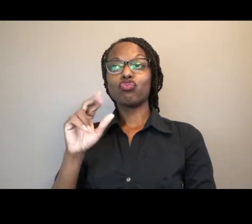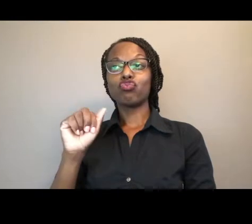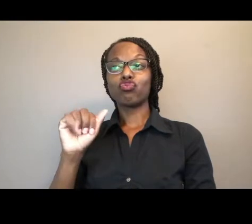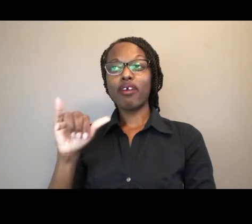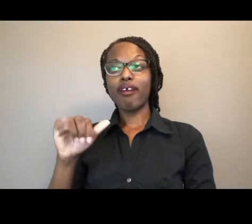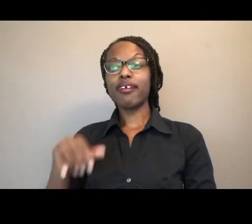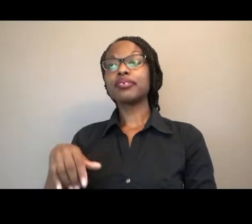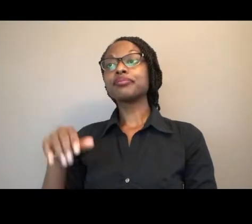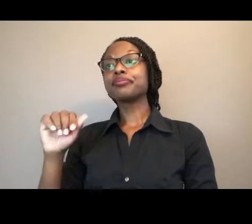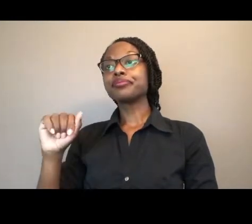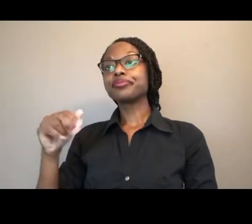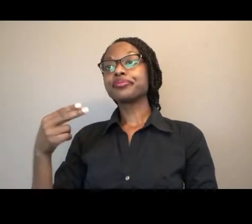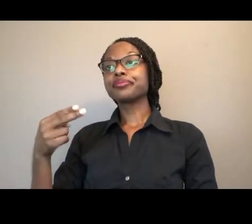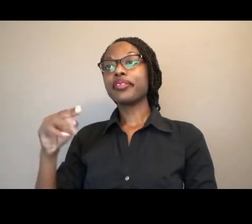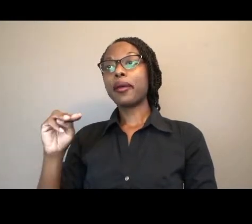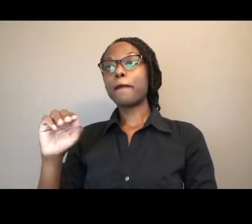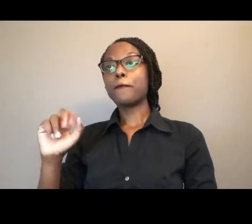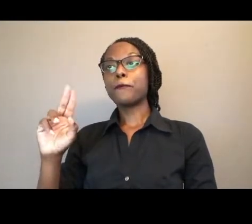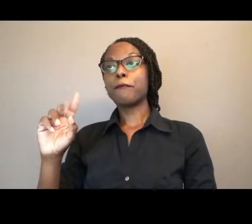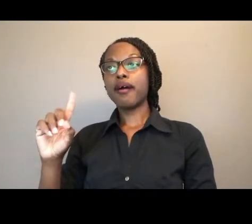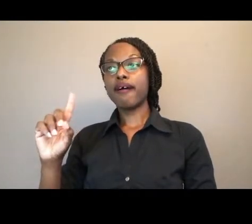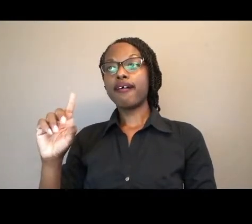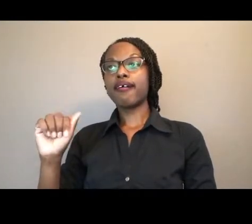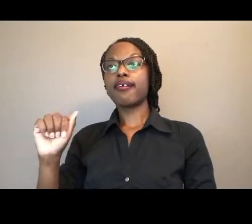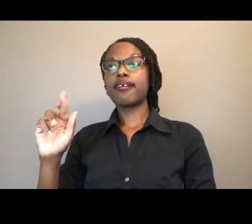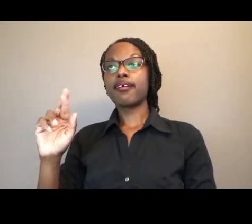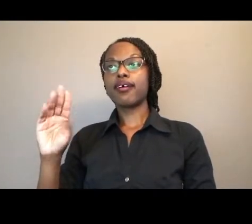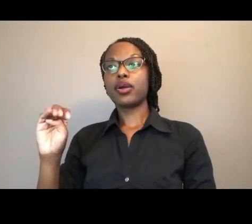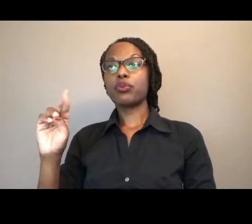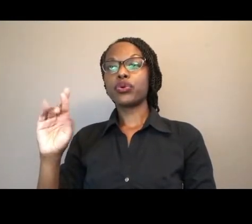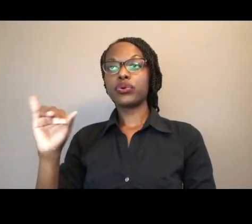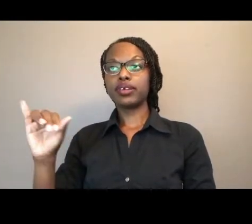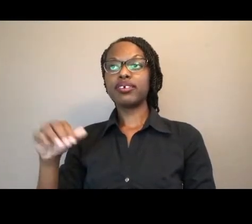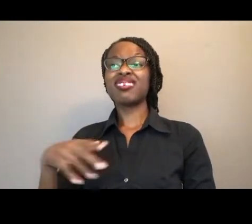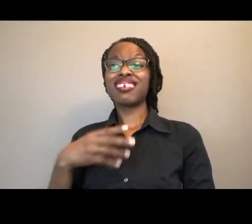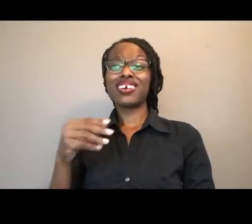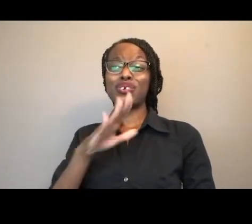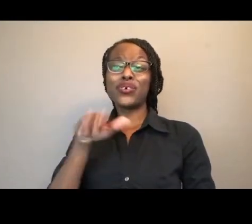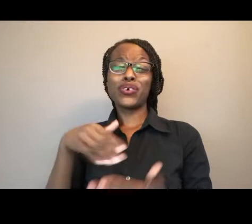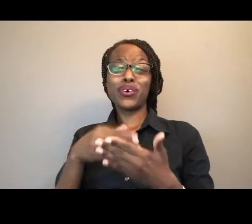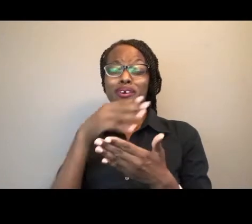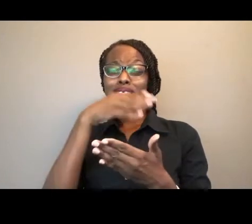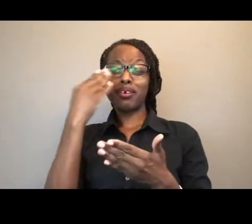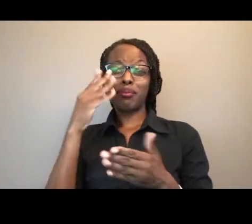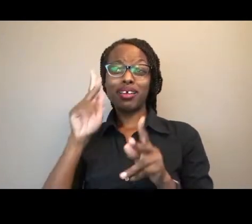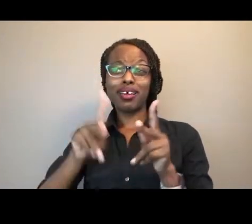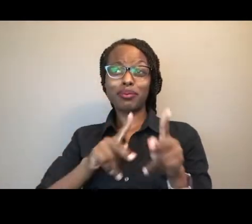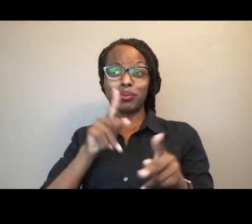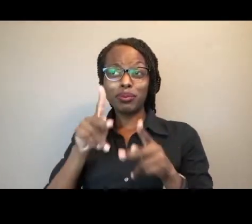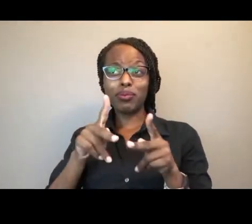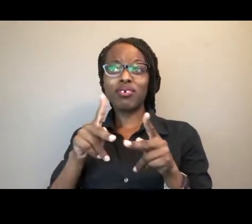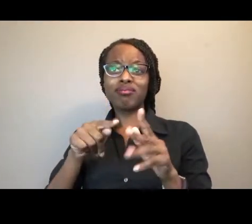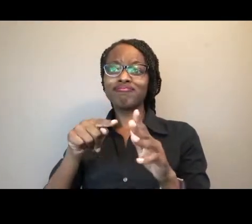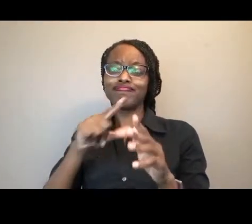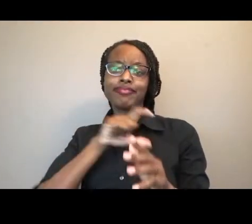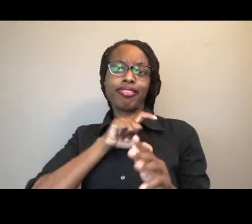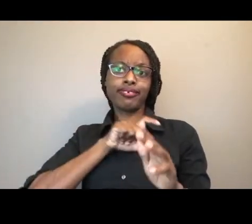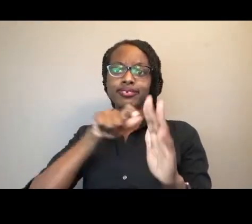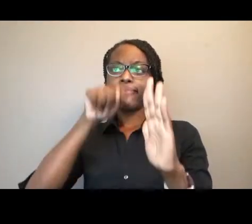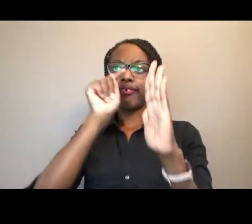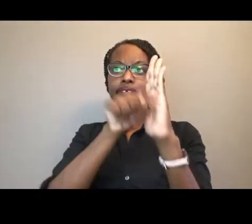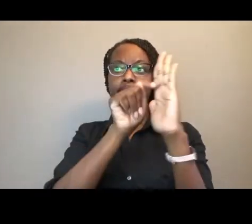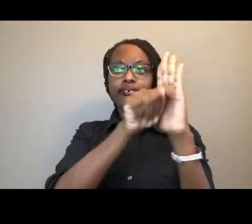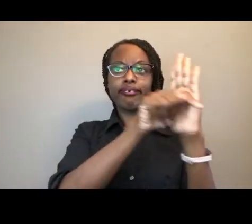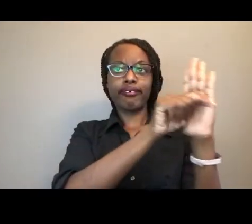Lamont Scott, Reginald Thomas, Ethan Saylor, Sandra Bland, Daniel Harris, Jeremy Martis, and